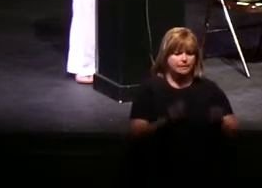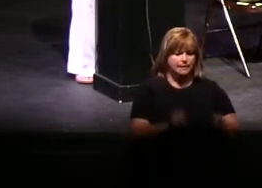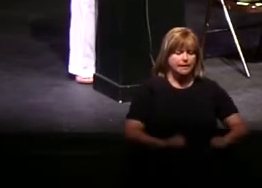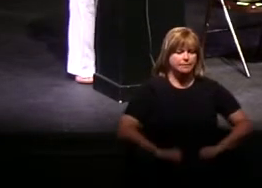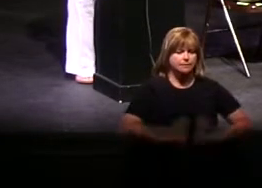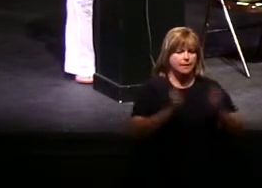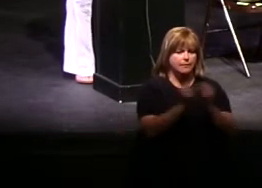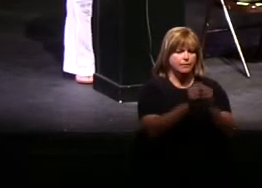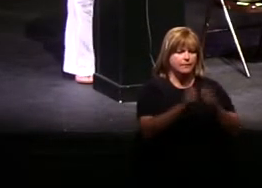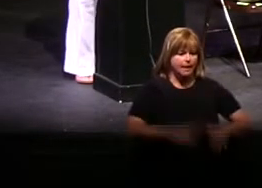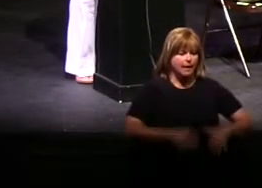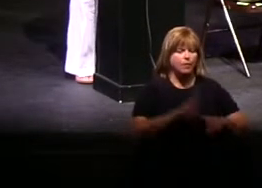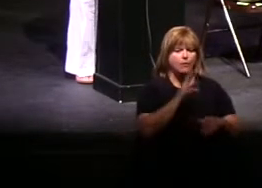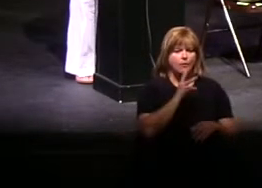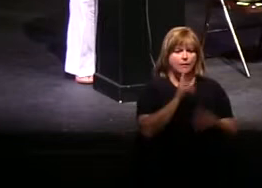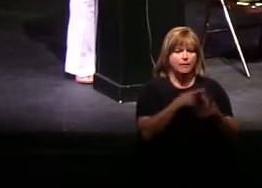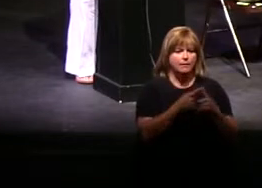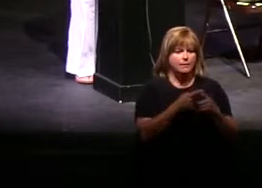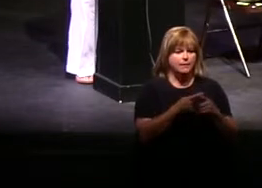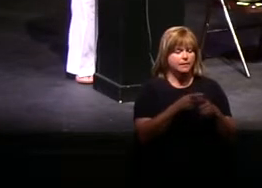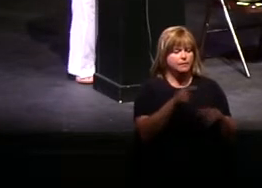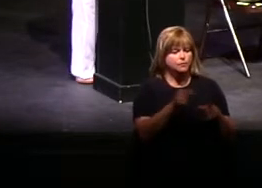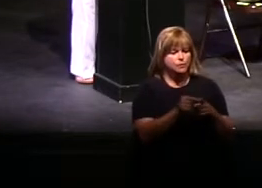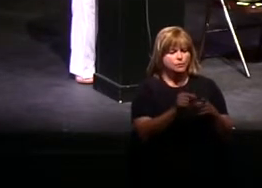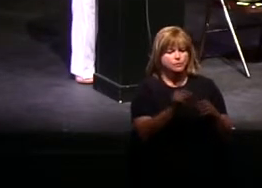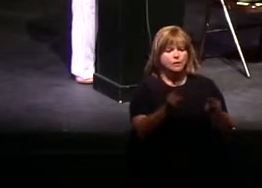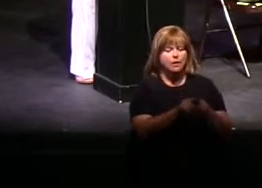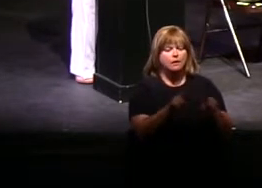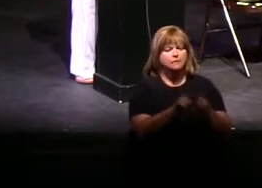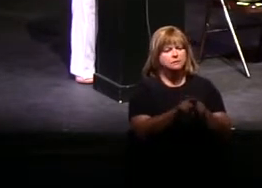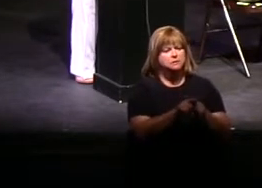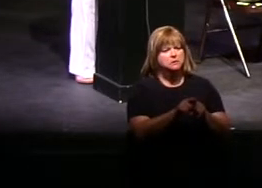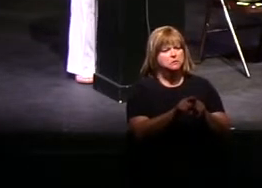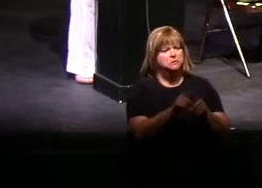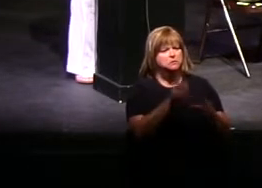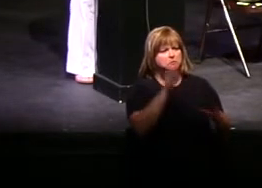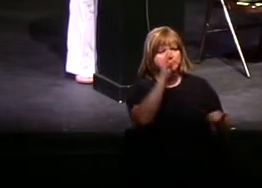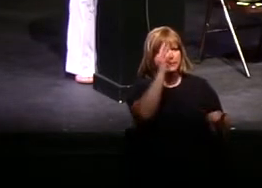but his words are also figurative. For me, the river is